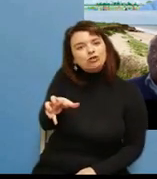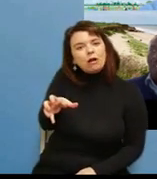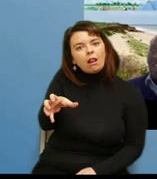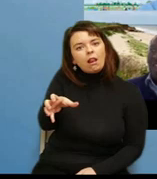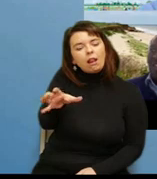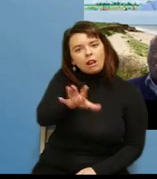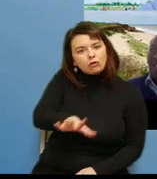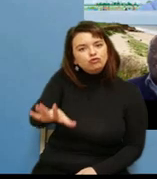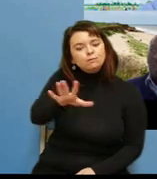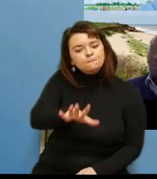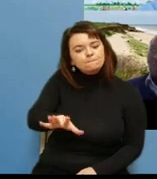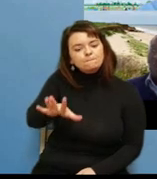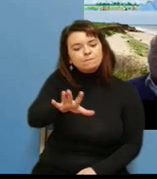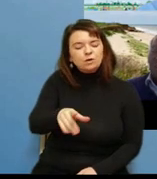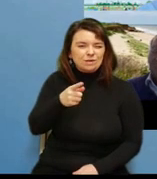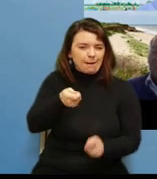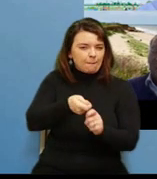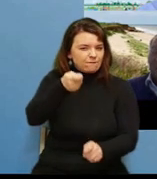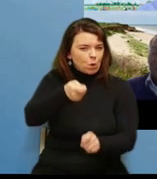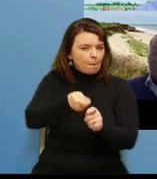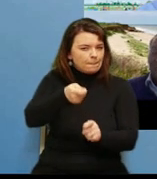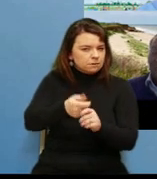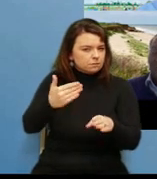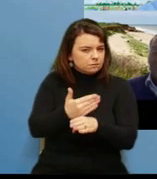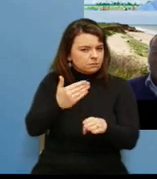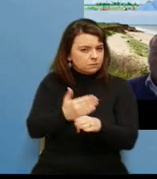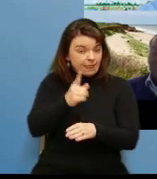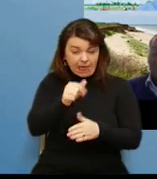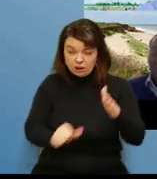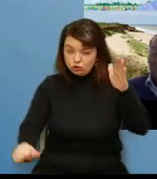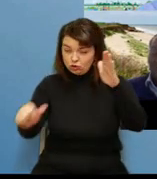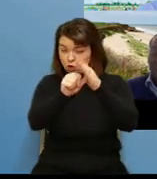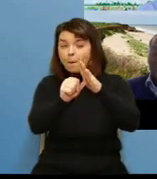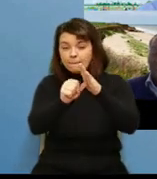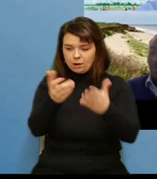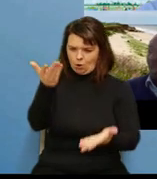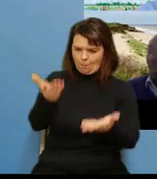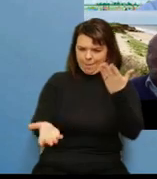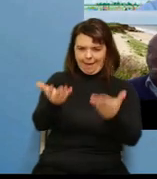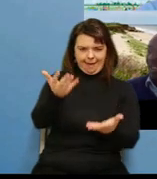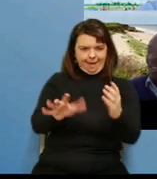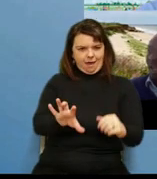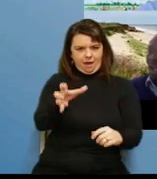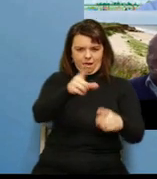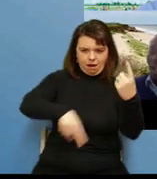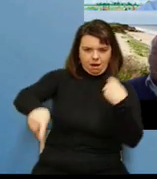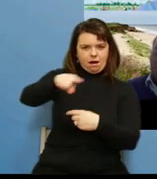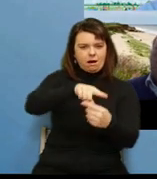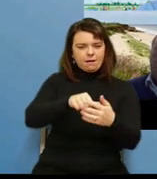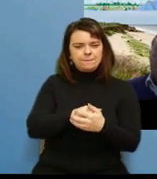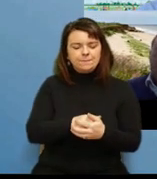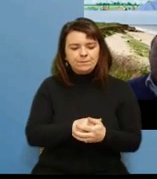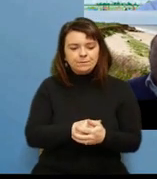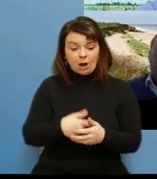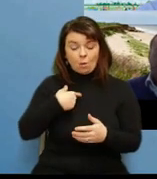position, you can see actually in terms of performance, they are actually one of the top performing localities. And